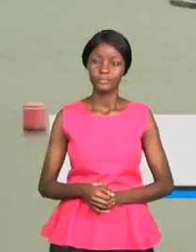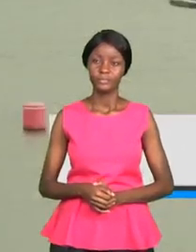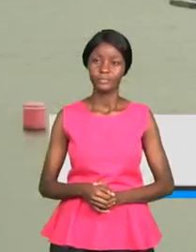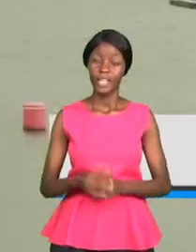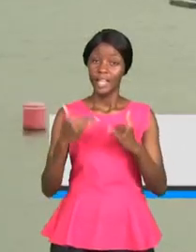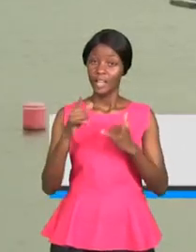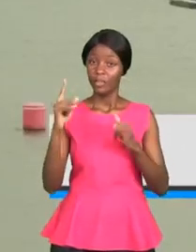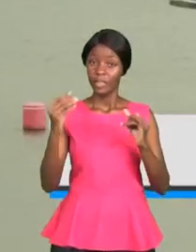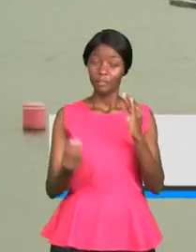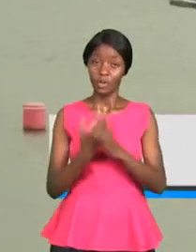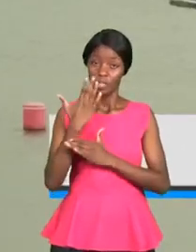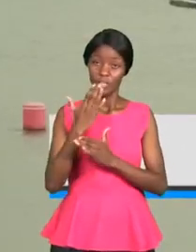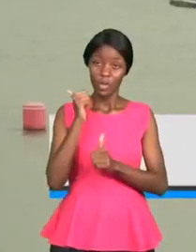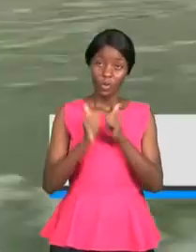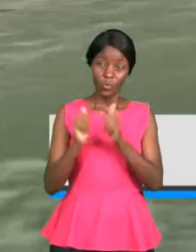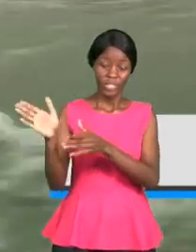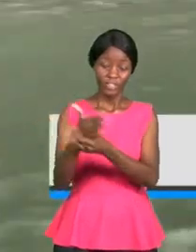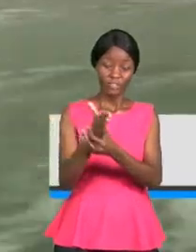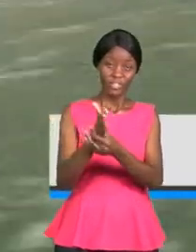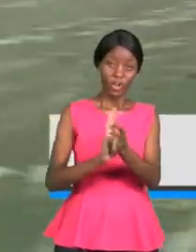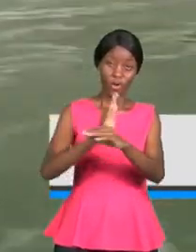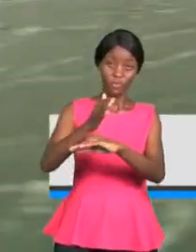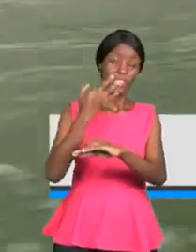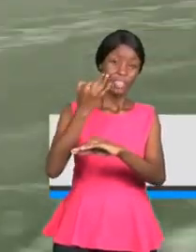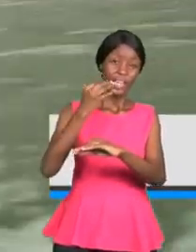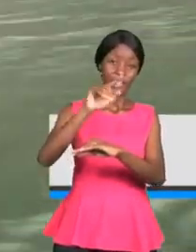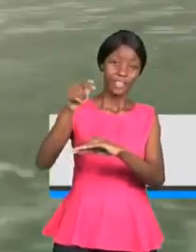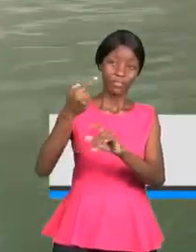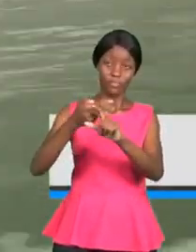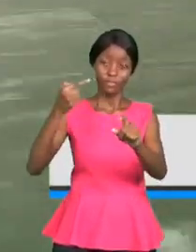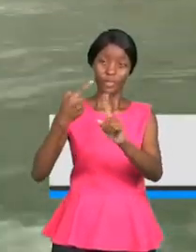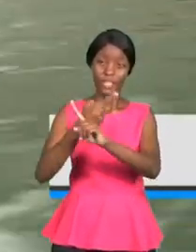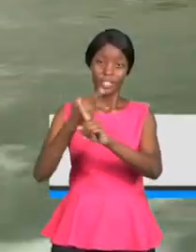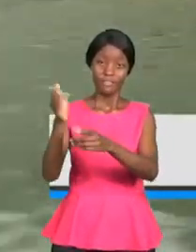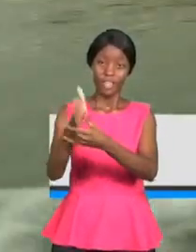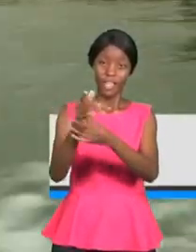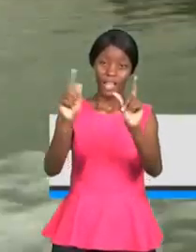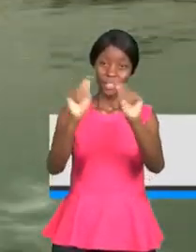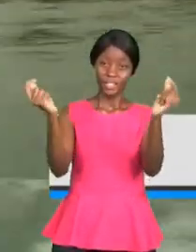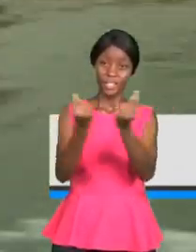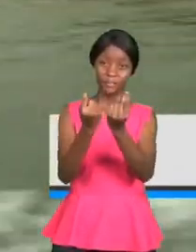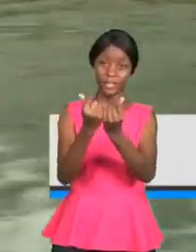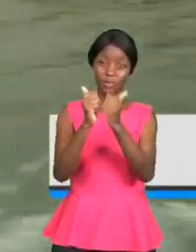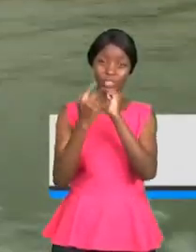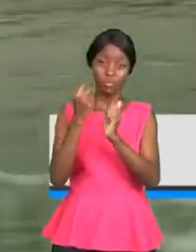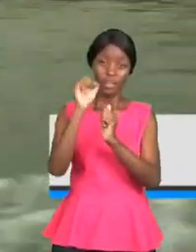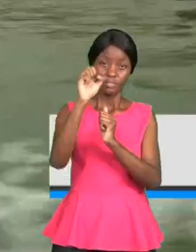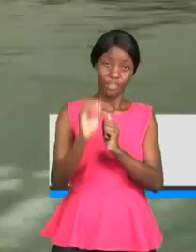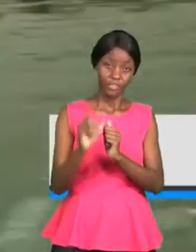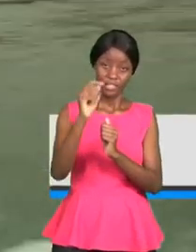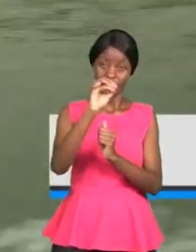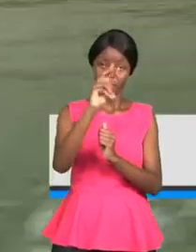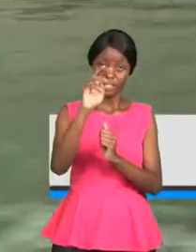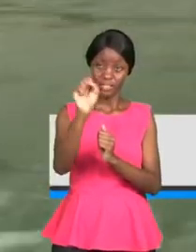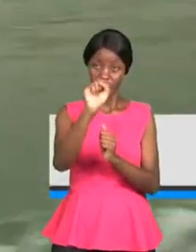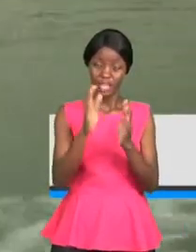Now they produce Rover caviar with 300 tons of fish from 6 different sturgeon species, 250 tons in their lake